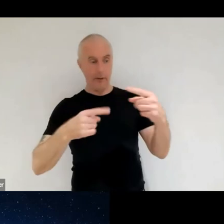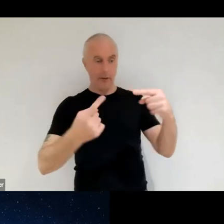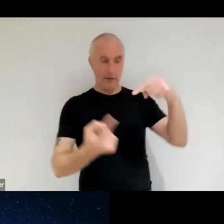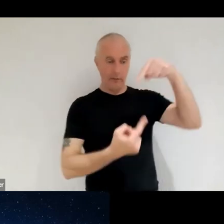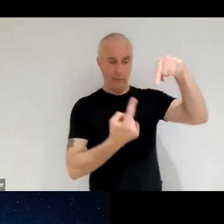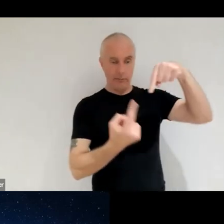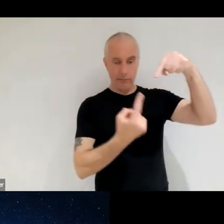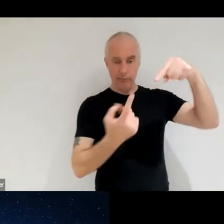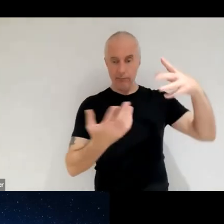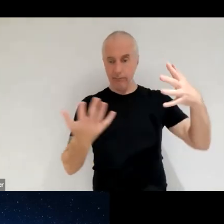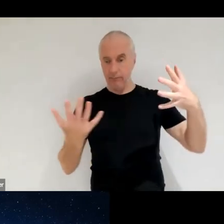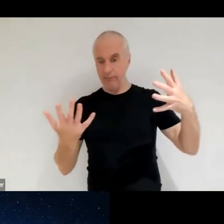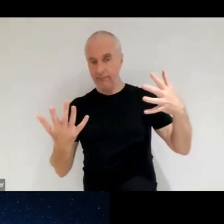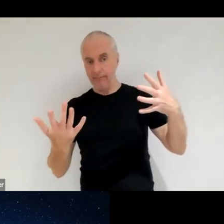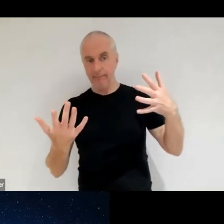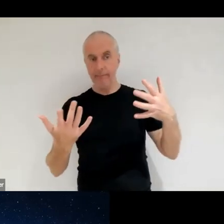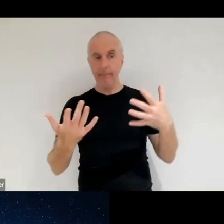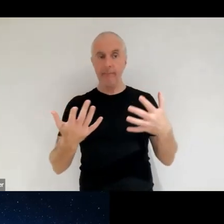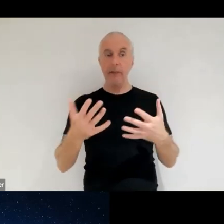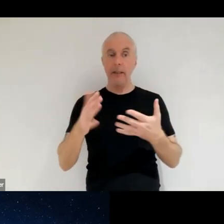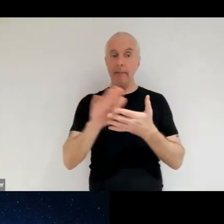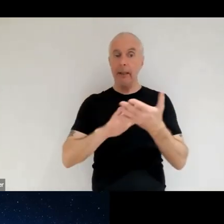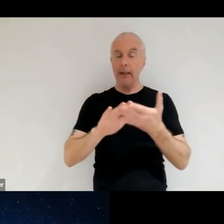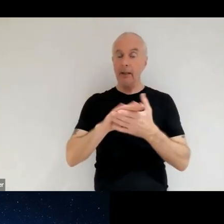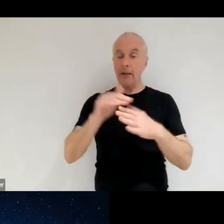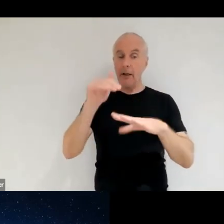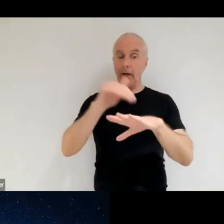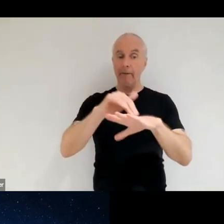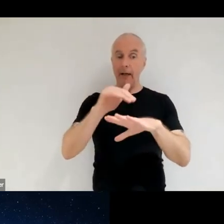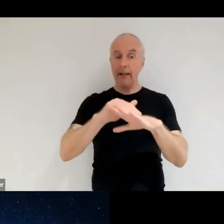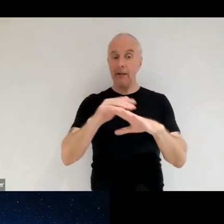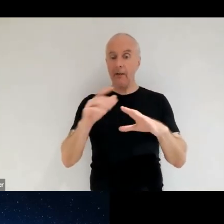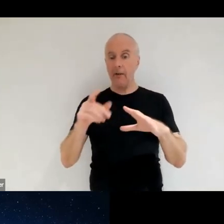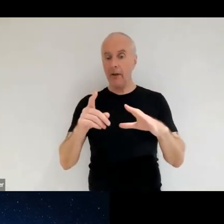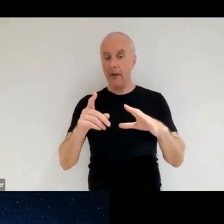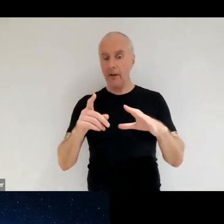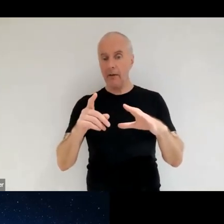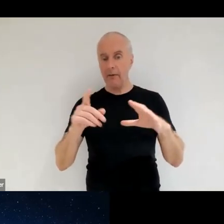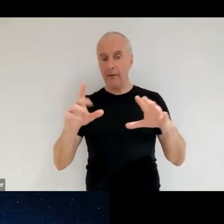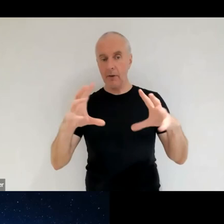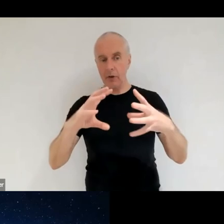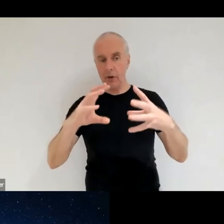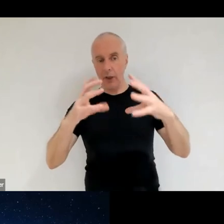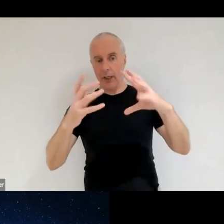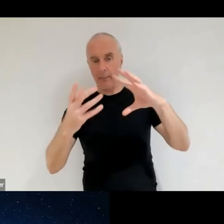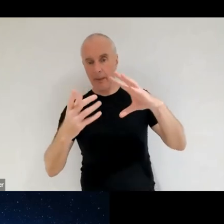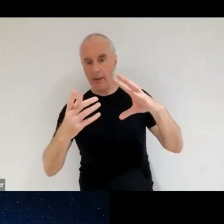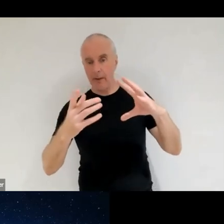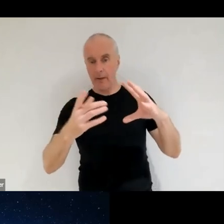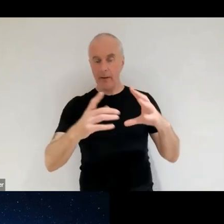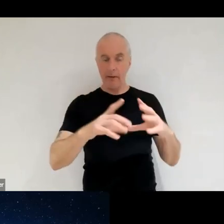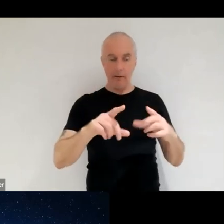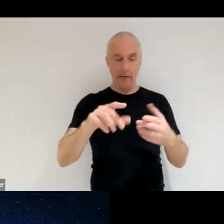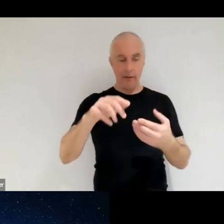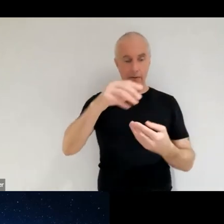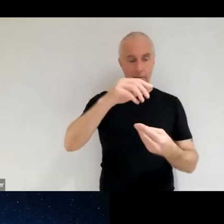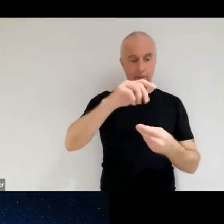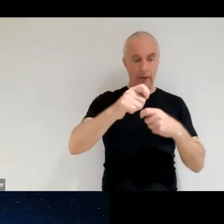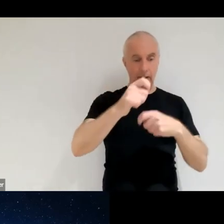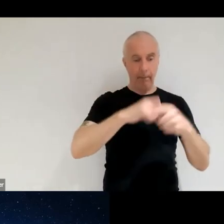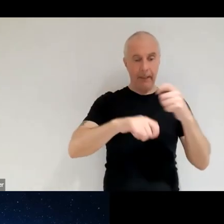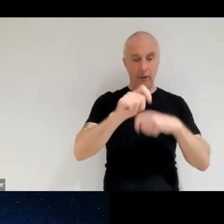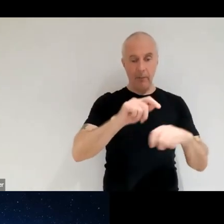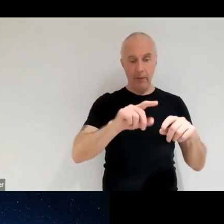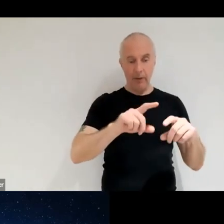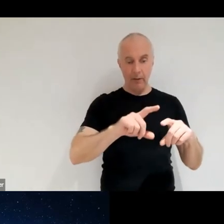cluster, then this impacts also the shape of the gravitational waveform. It modulates it in a very specific way,